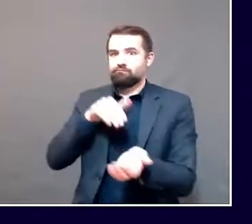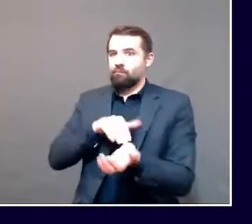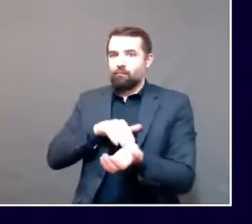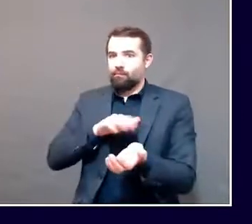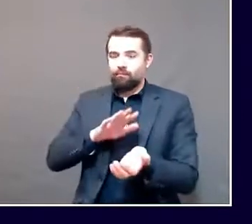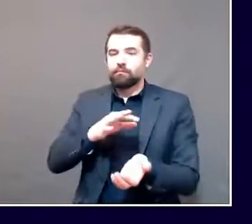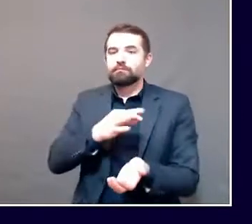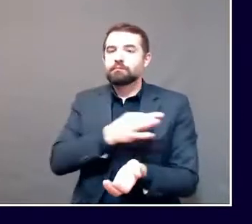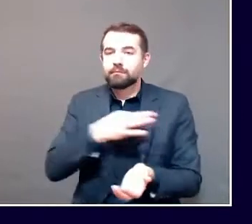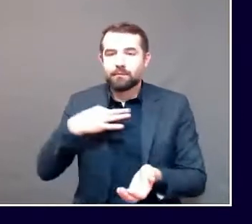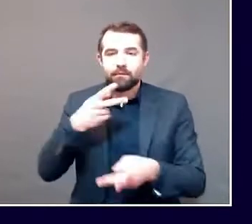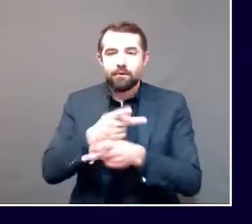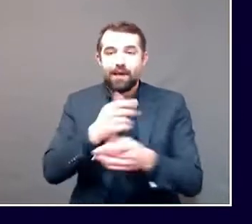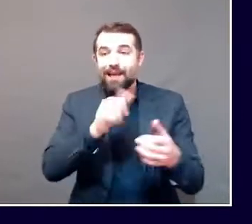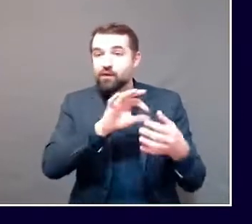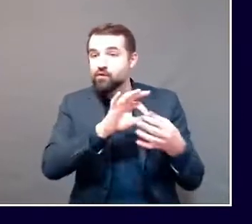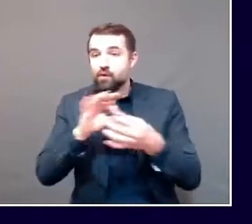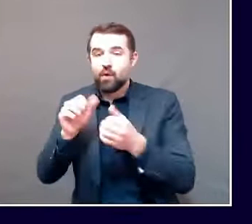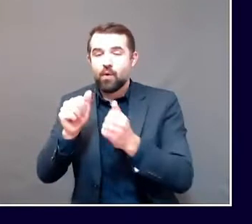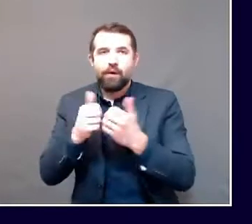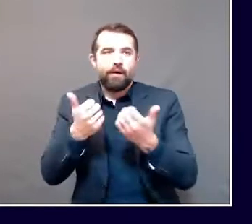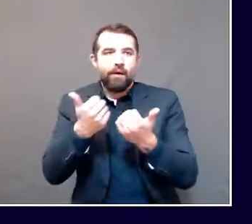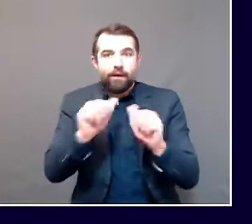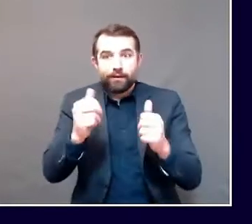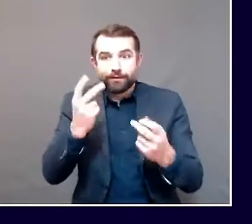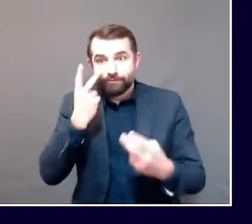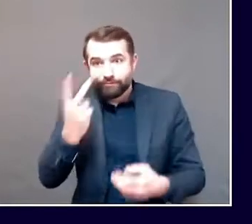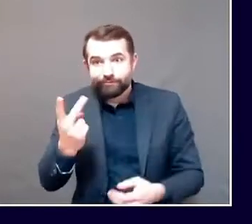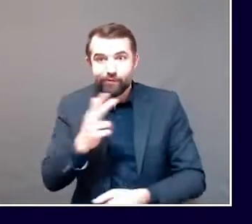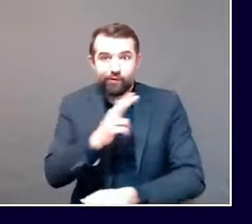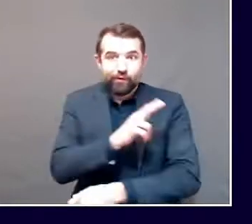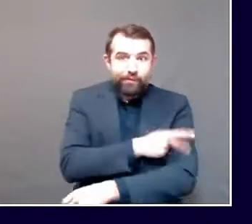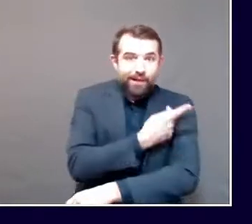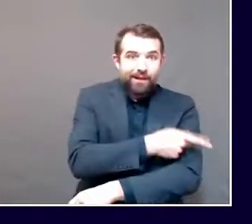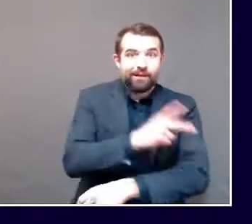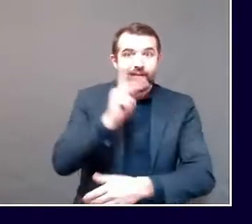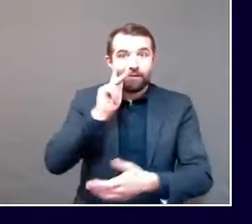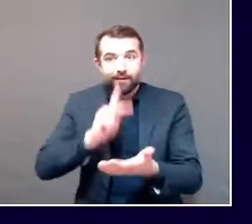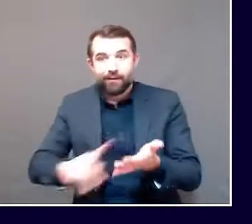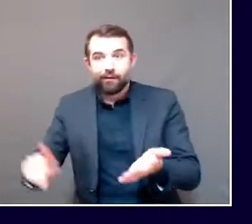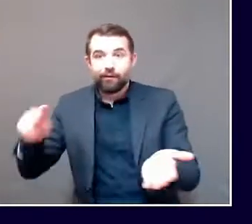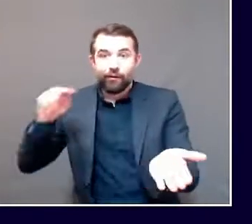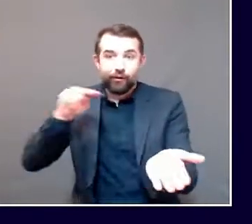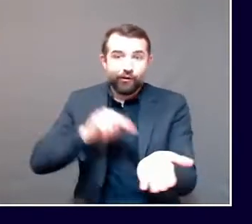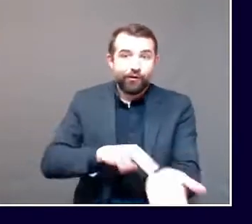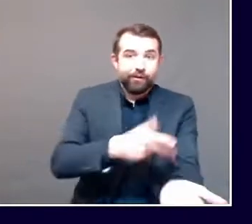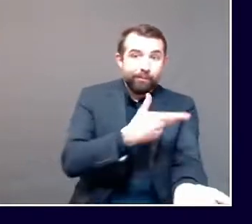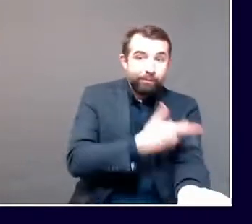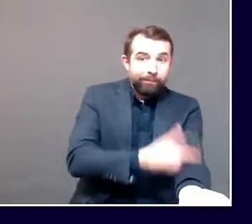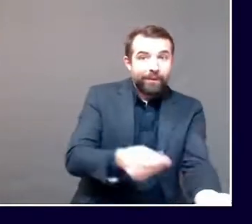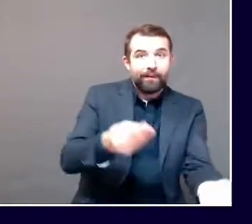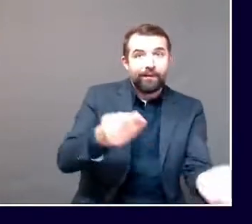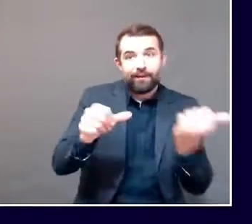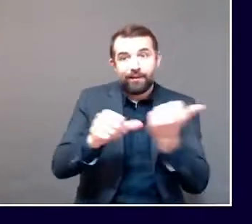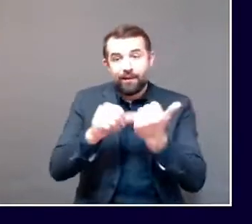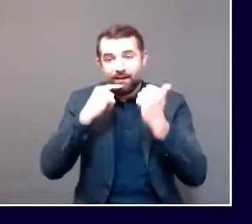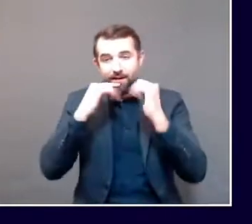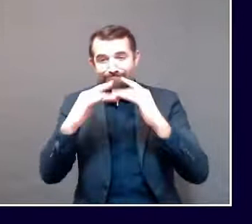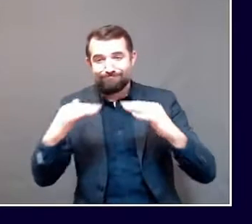manner. What we have done is work with hospitals across the state to make sure that those hospitals and